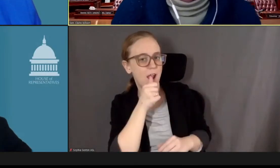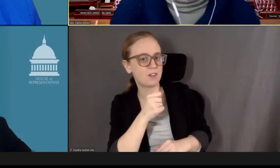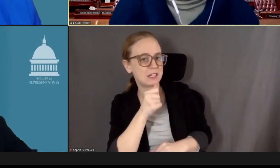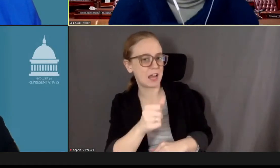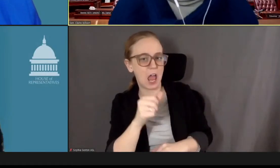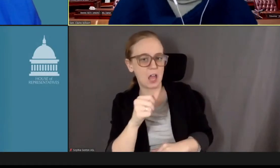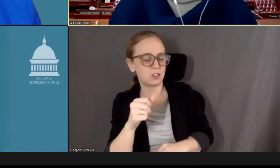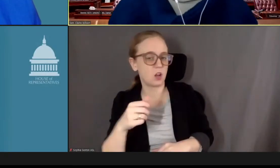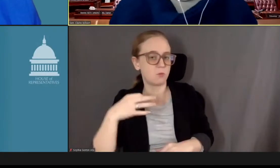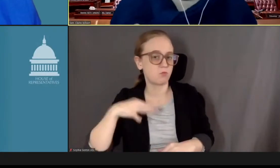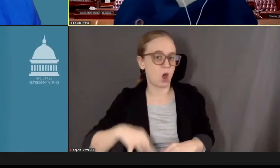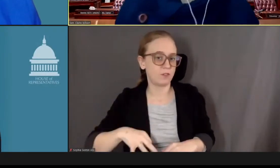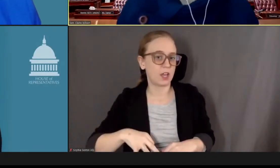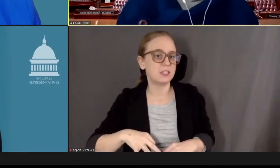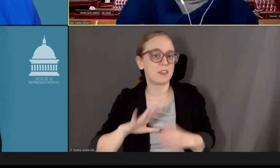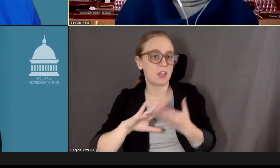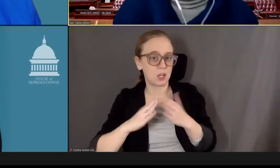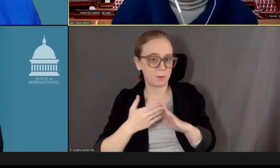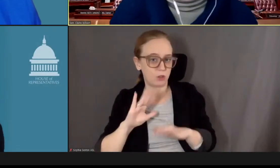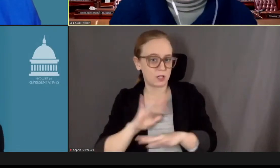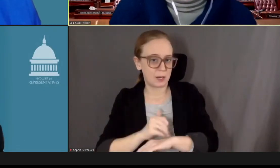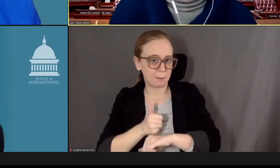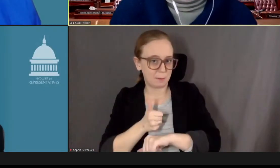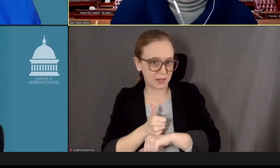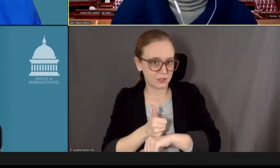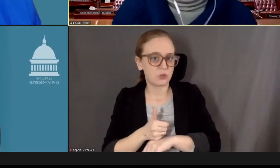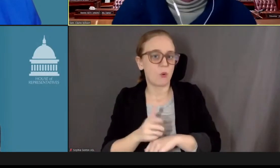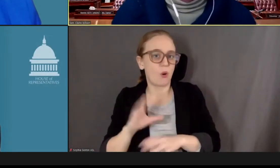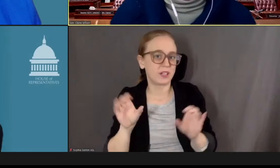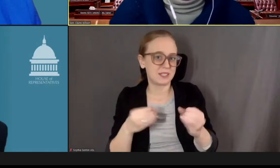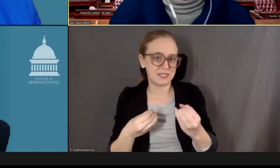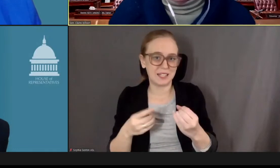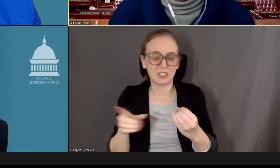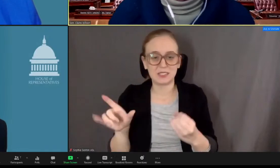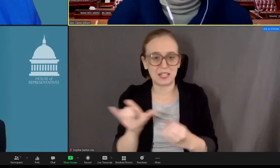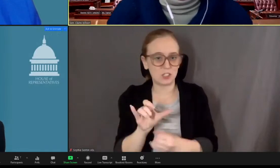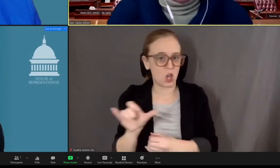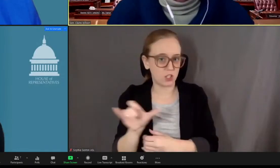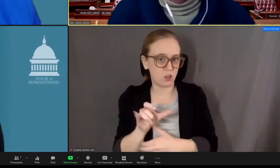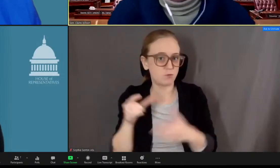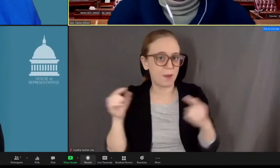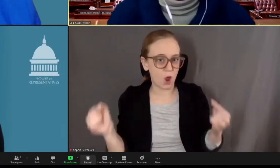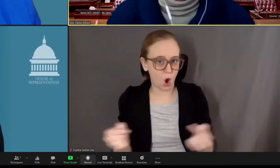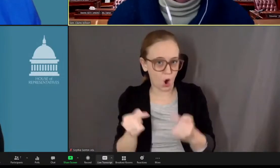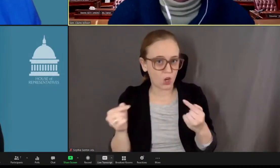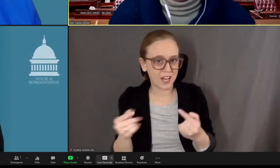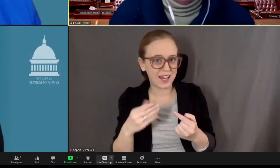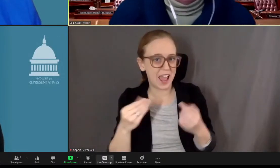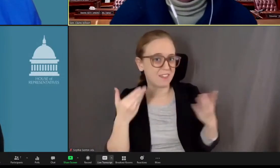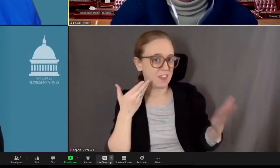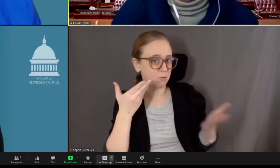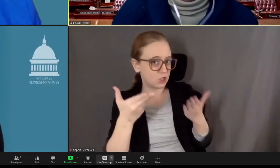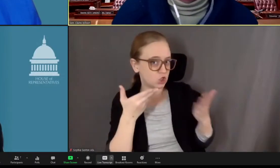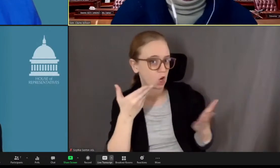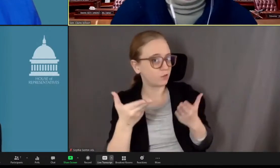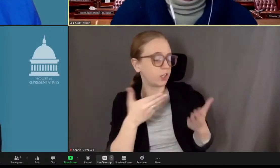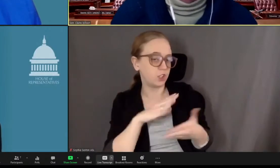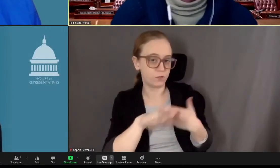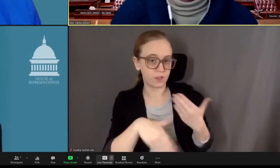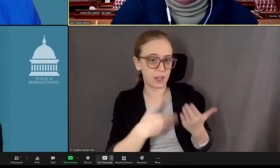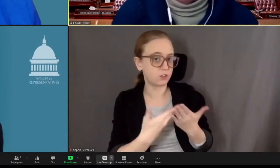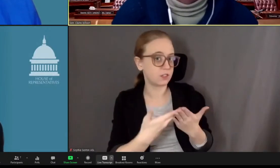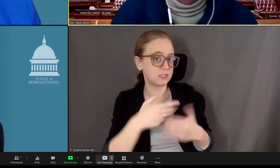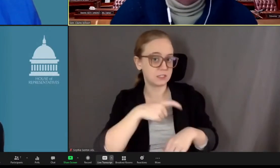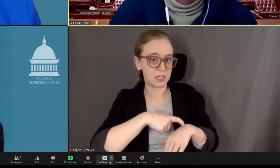been hurting during this pandemic and have been serving you throughout this time, although schools have been